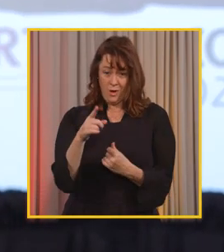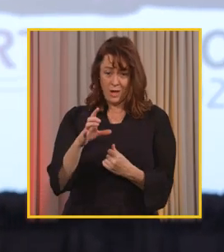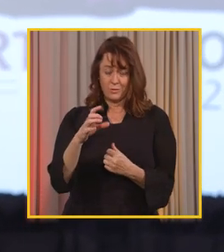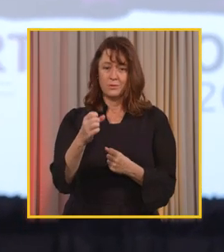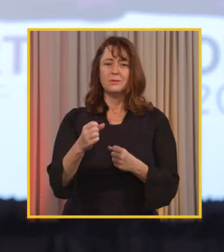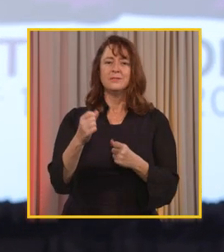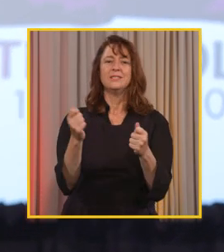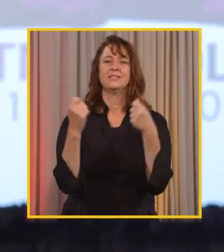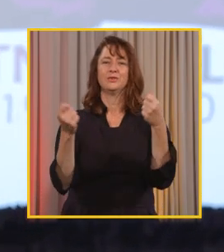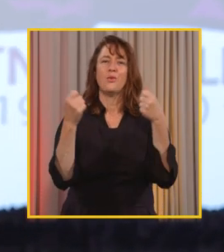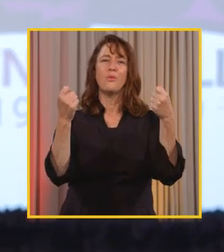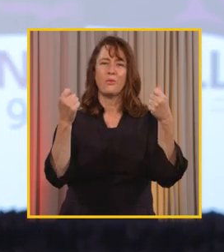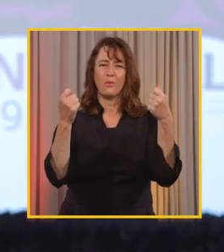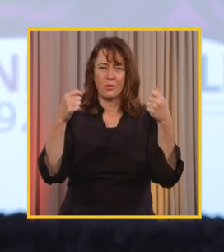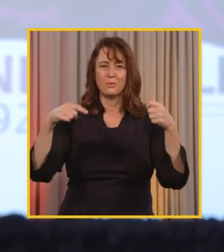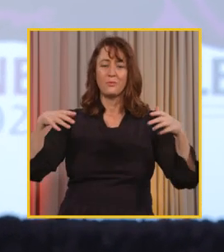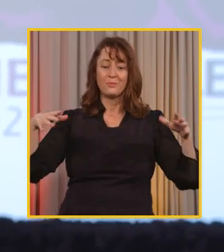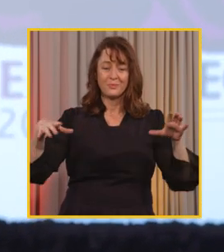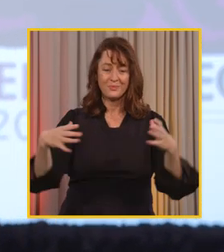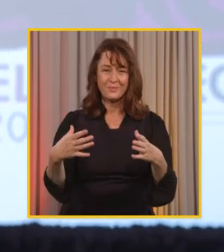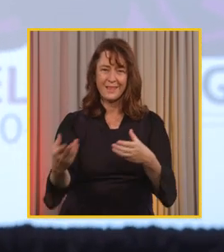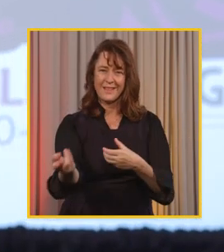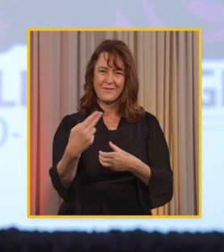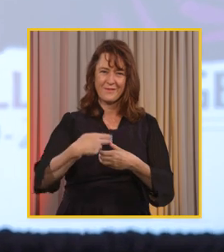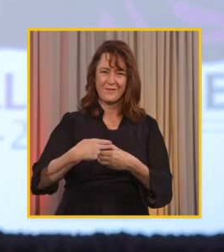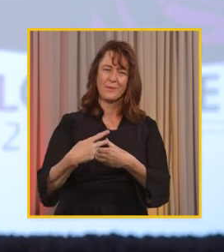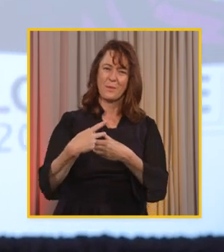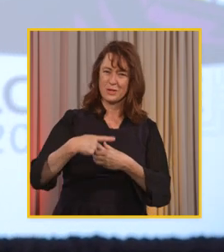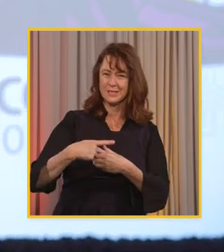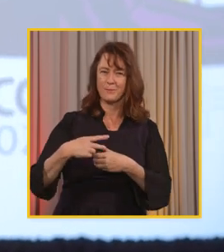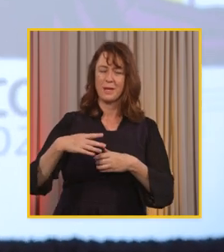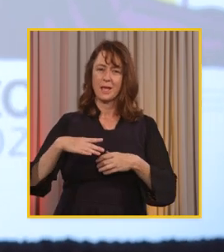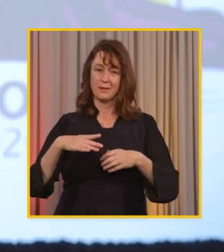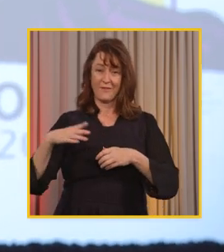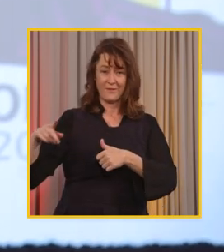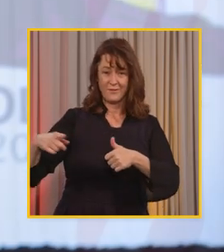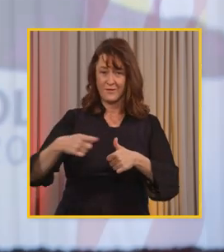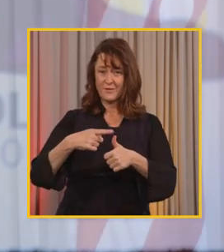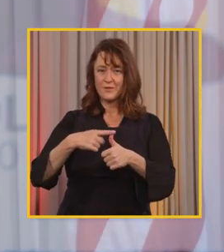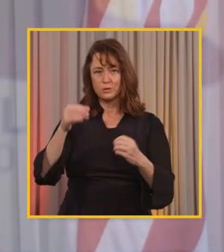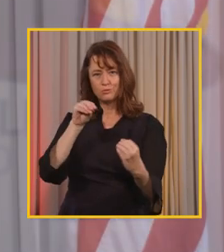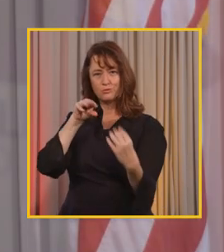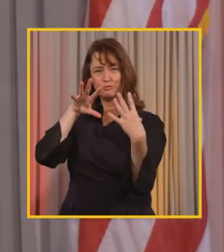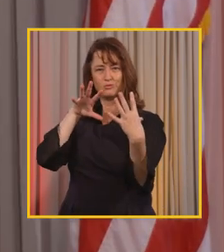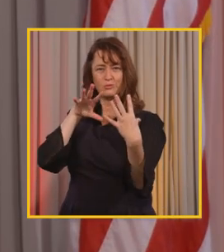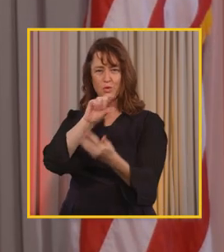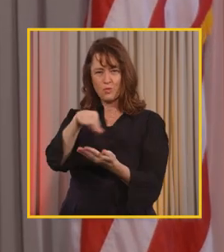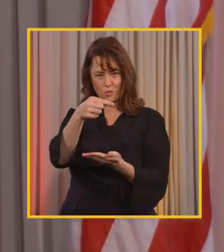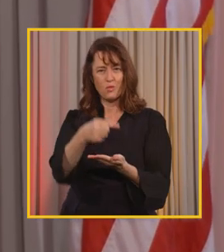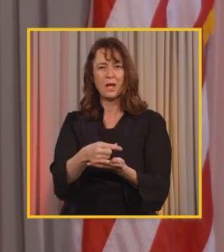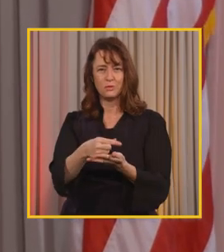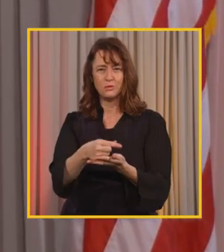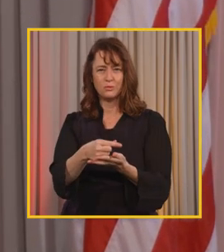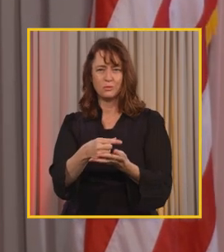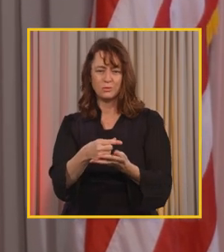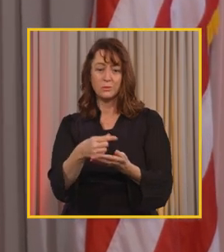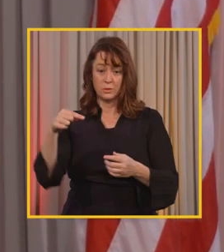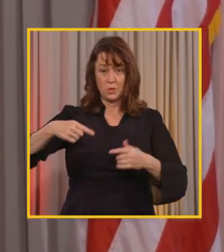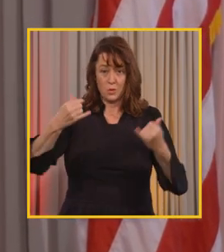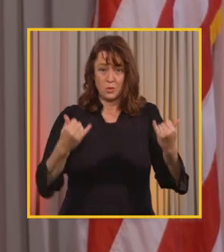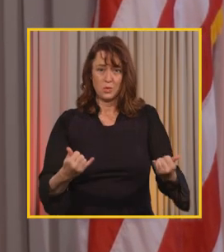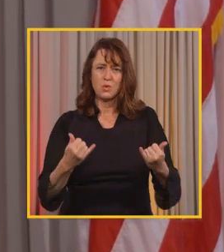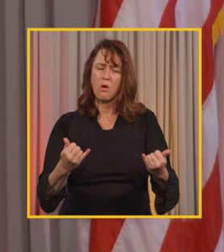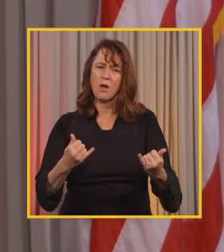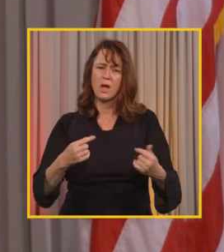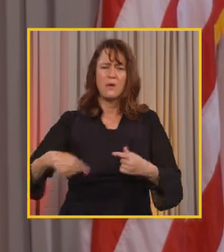invite you, your family, and friends to participate in our very first virtual graduation. This is the day we have worked so hard to